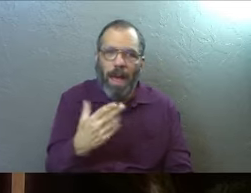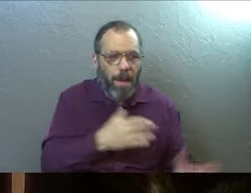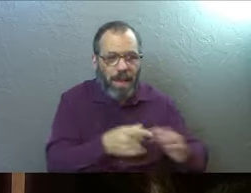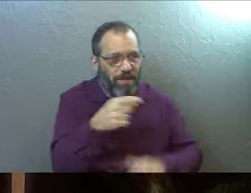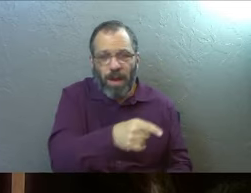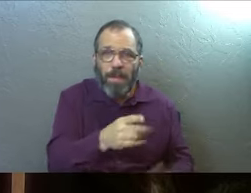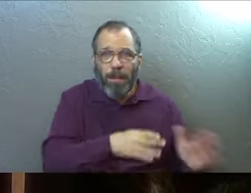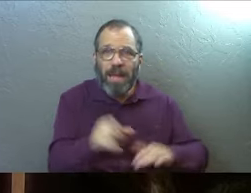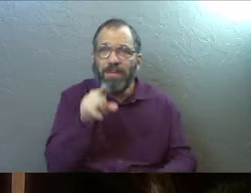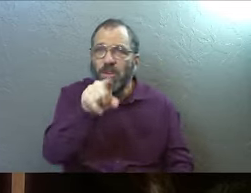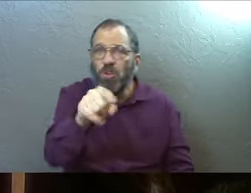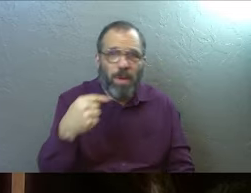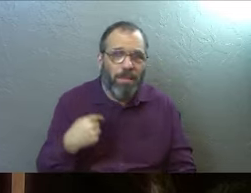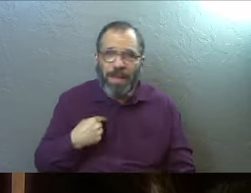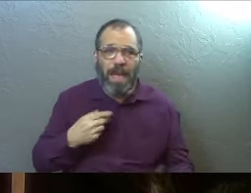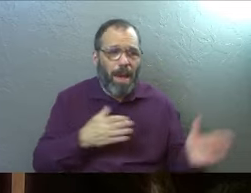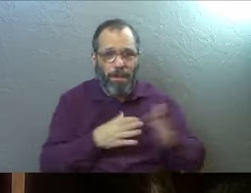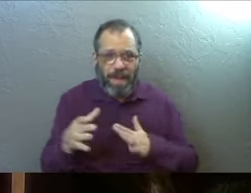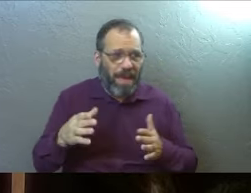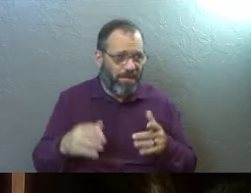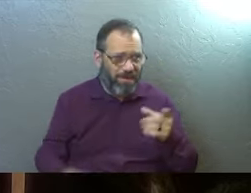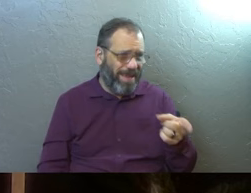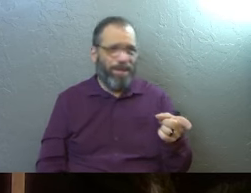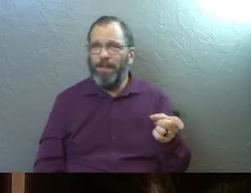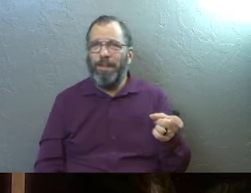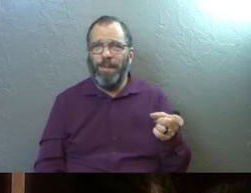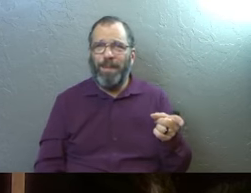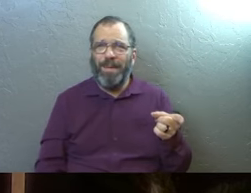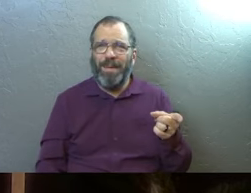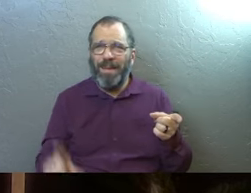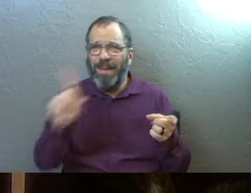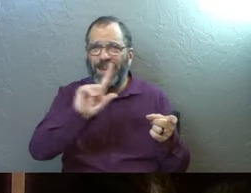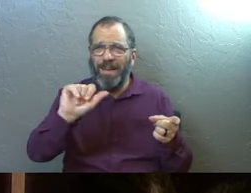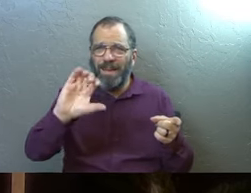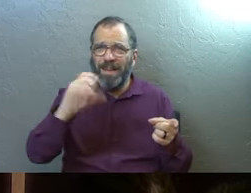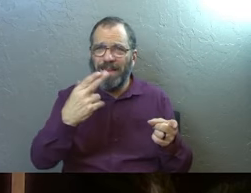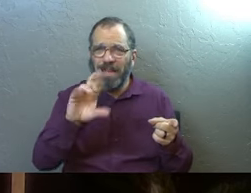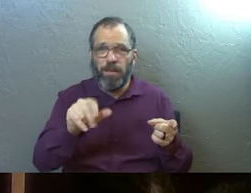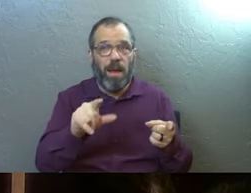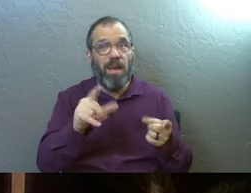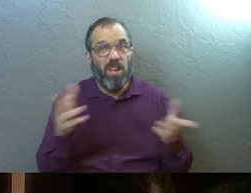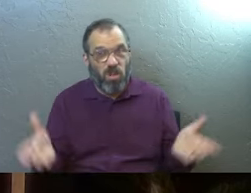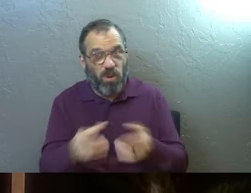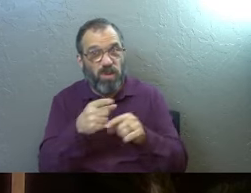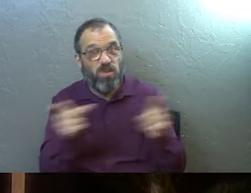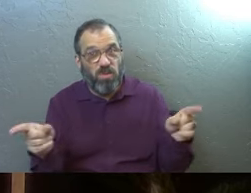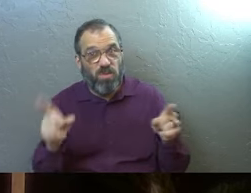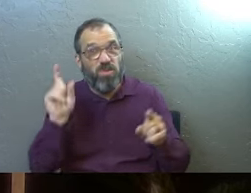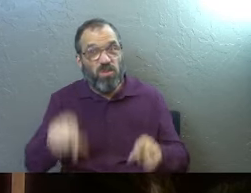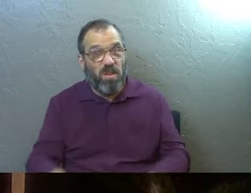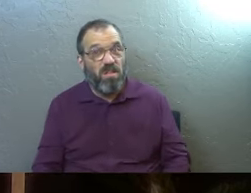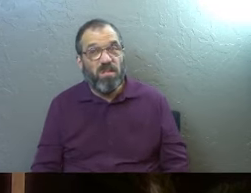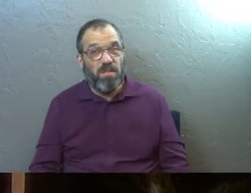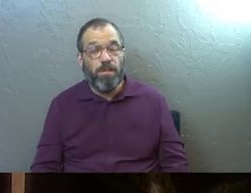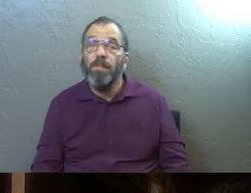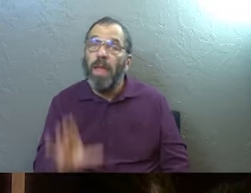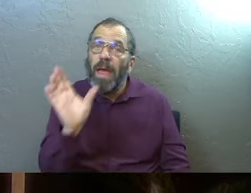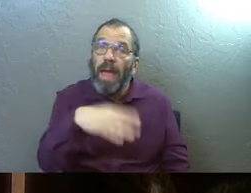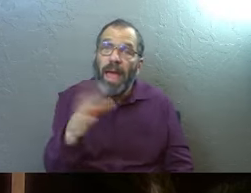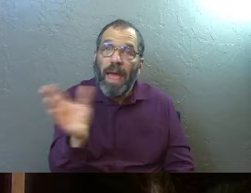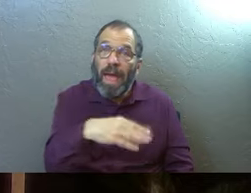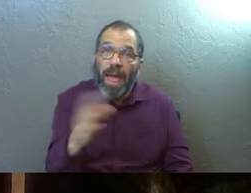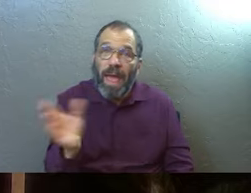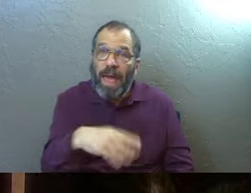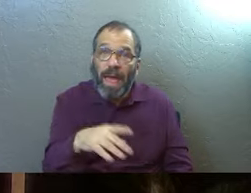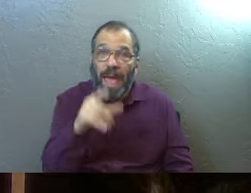for him. He's got a plan for all humanity, but he's got a plan for this guy. That should encourage you today. Have you ever